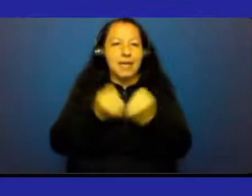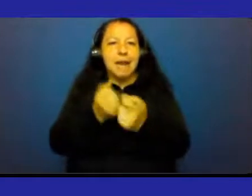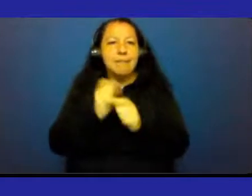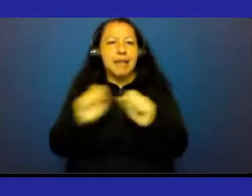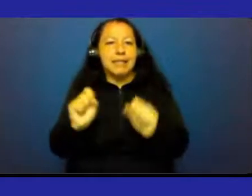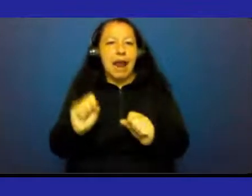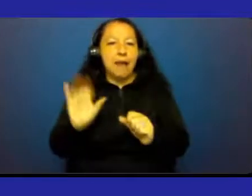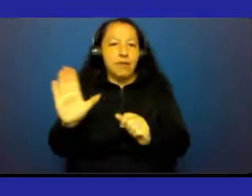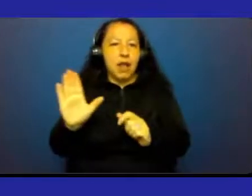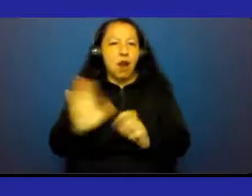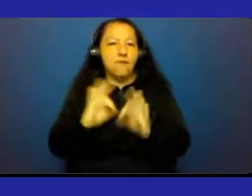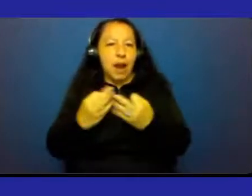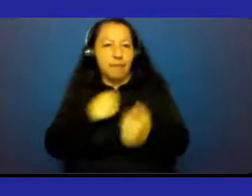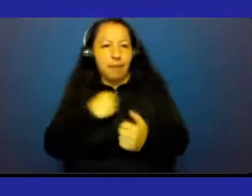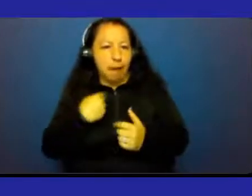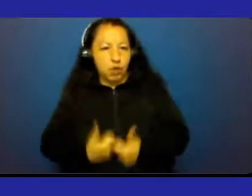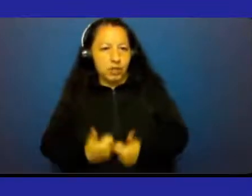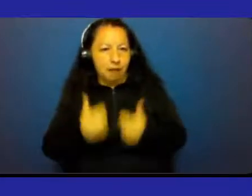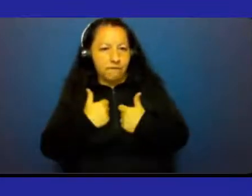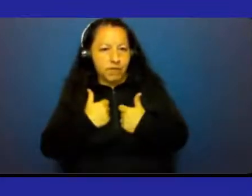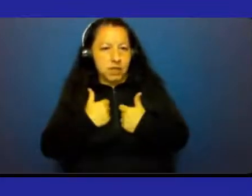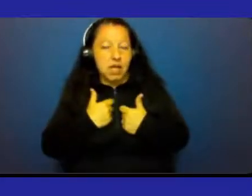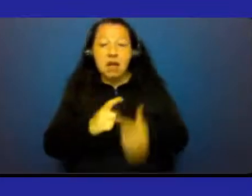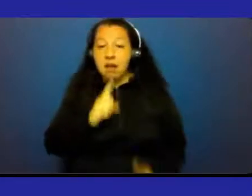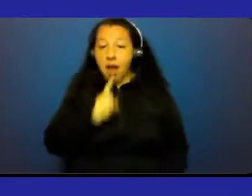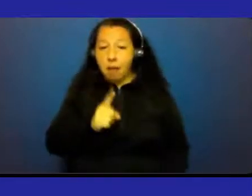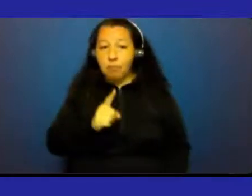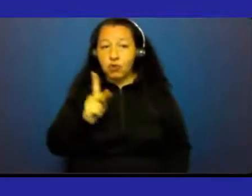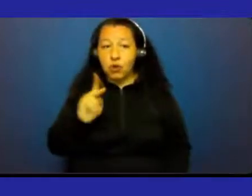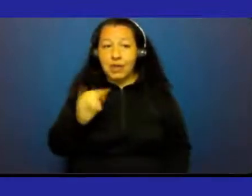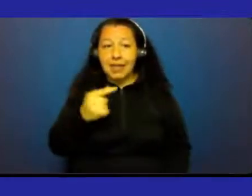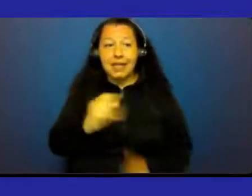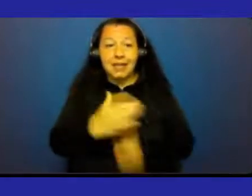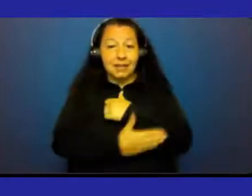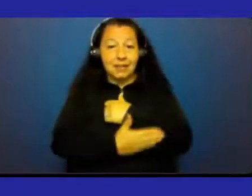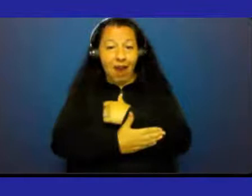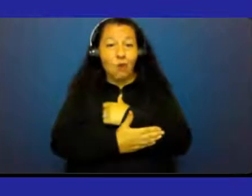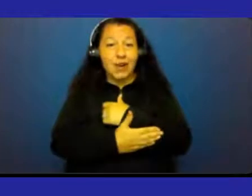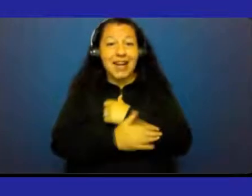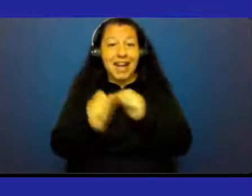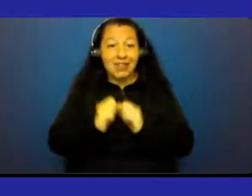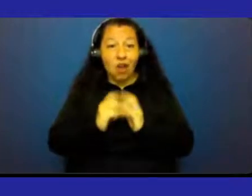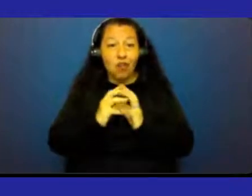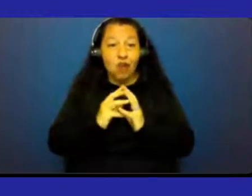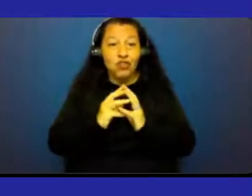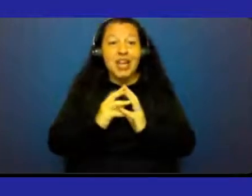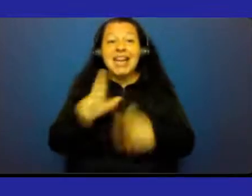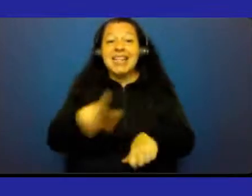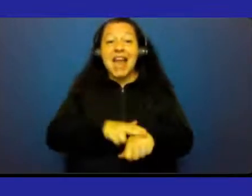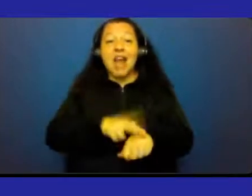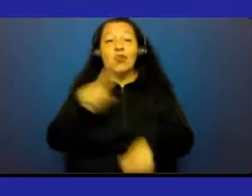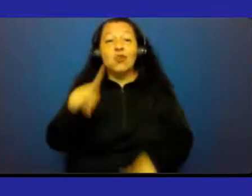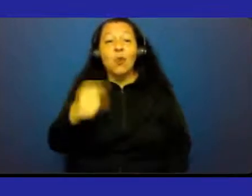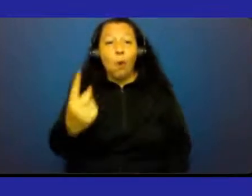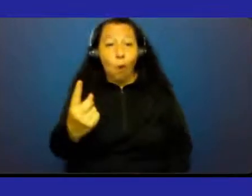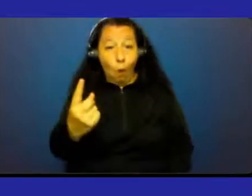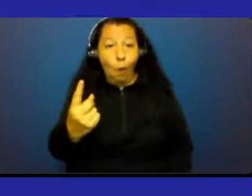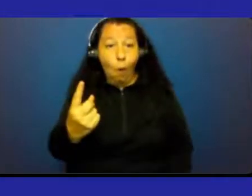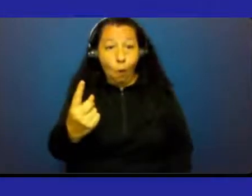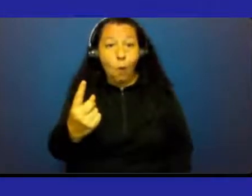I'm proud to share that Kings County is launching the nation's only active curriculum